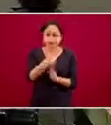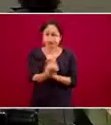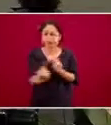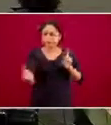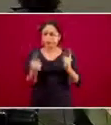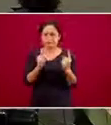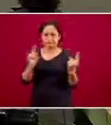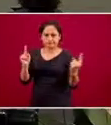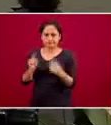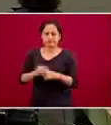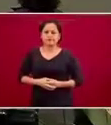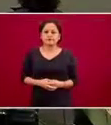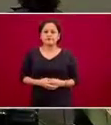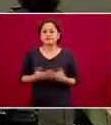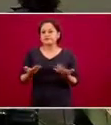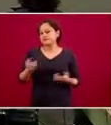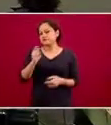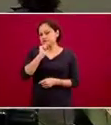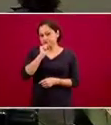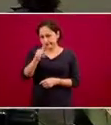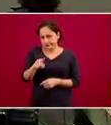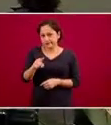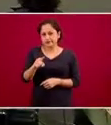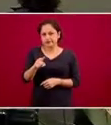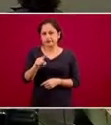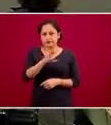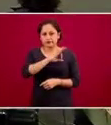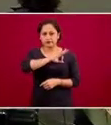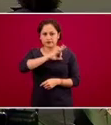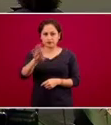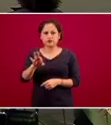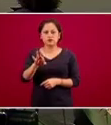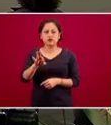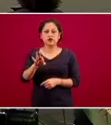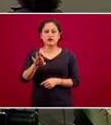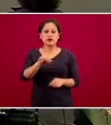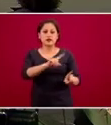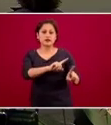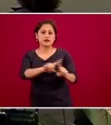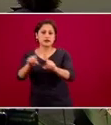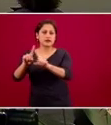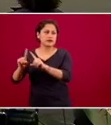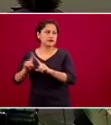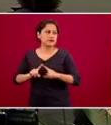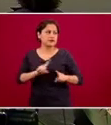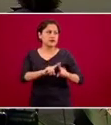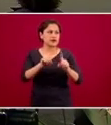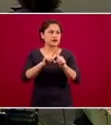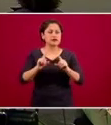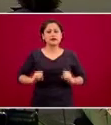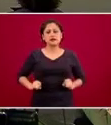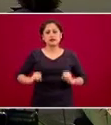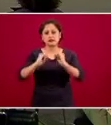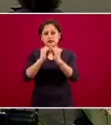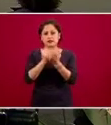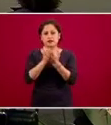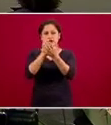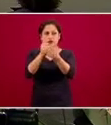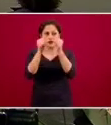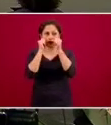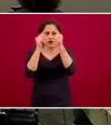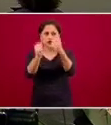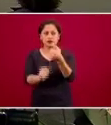these situations should they come across one of them. And of course, this would not be possible without